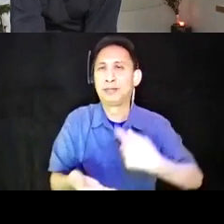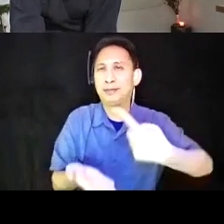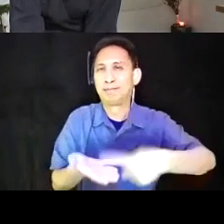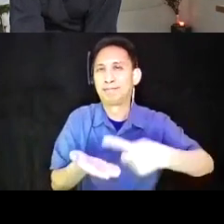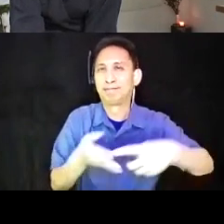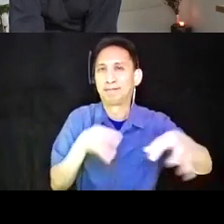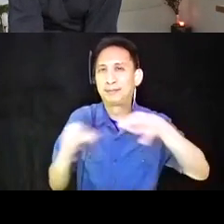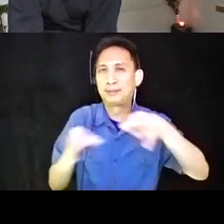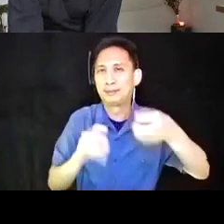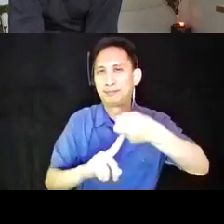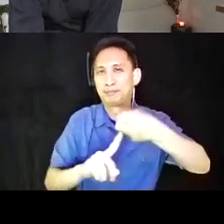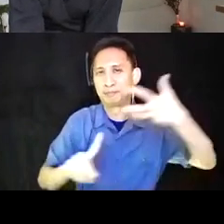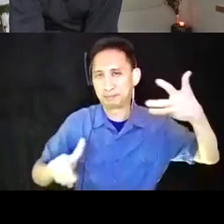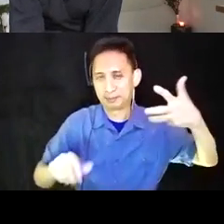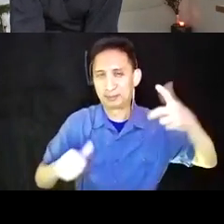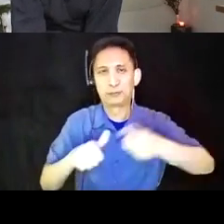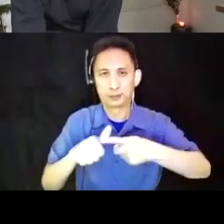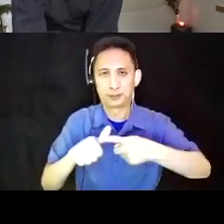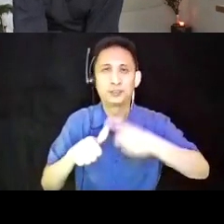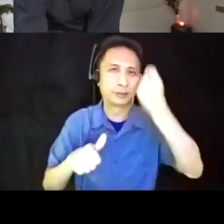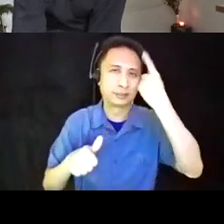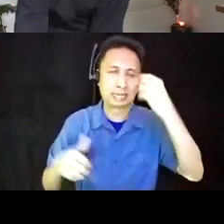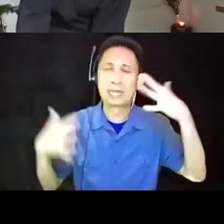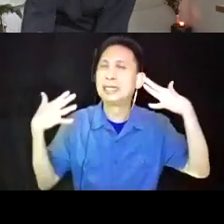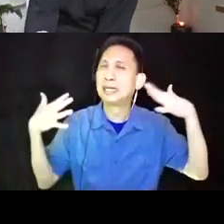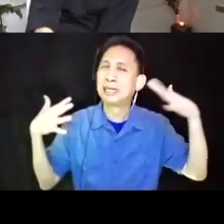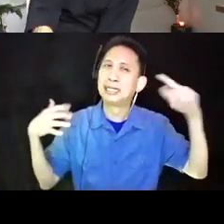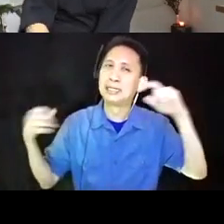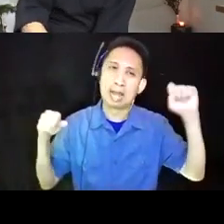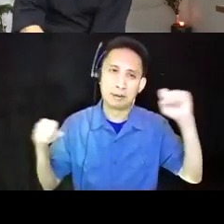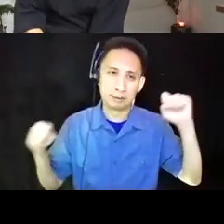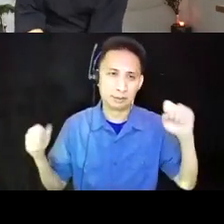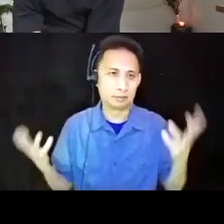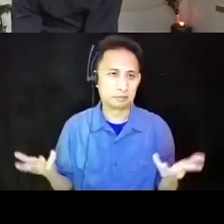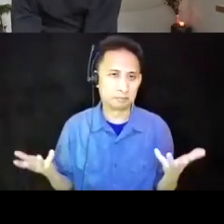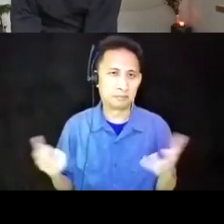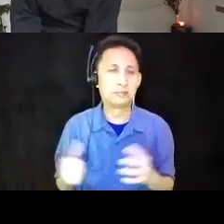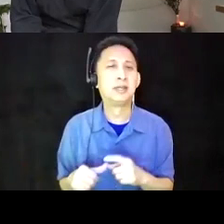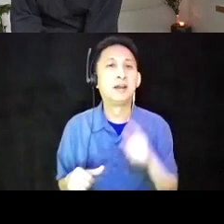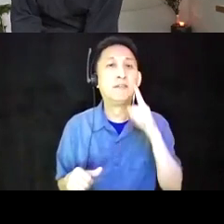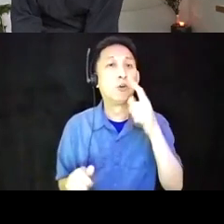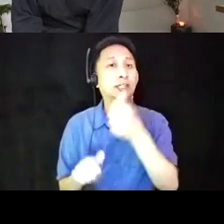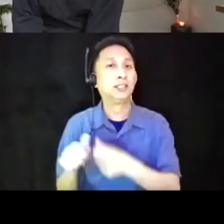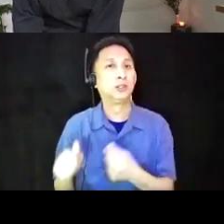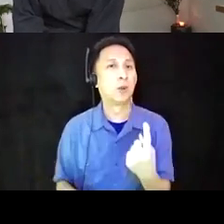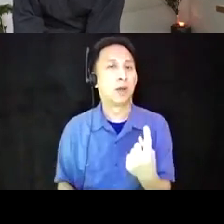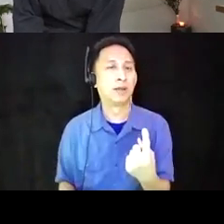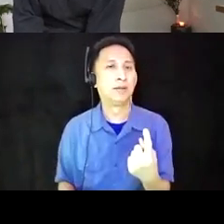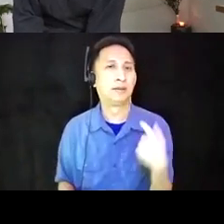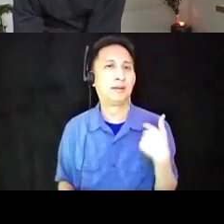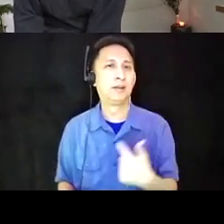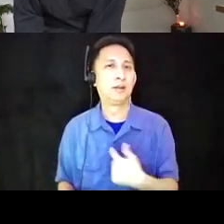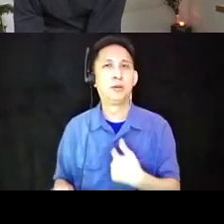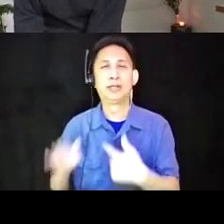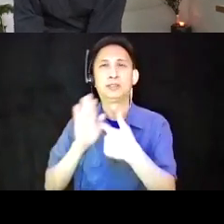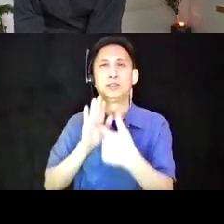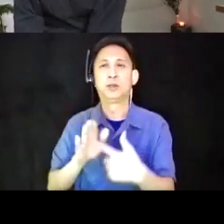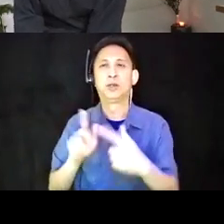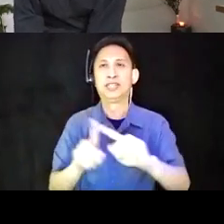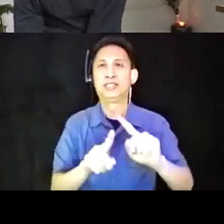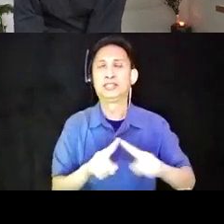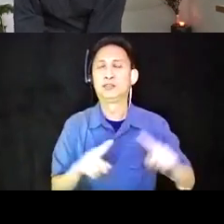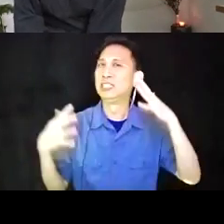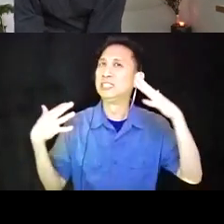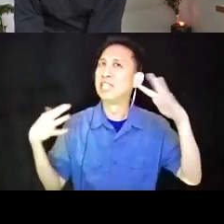understand a little bit about the healing sounds. So for each of them, we will be doing different sounds that correspond